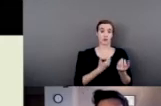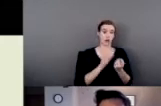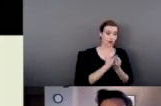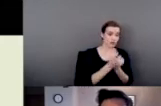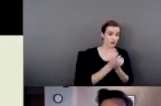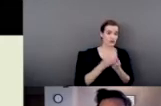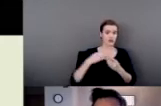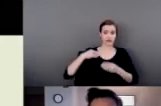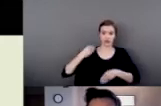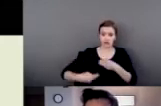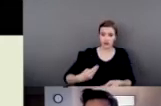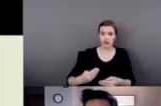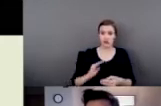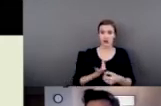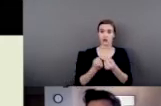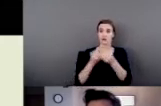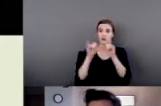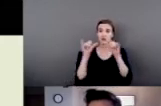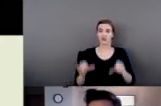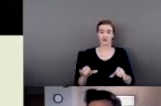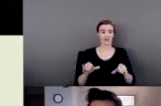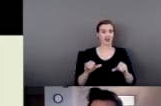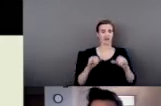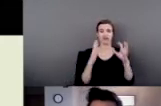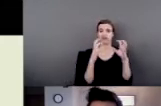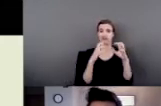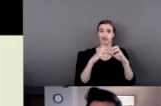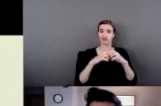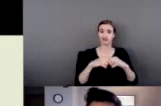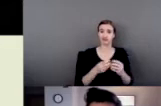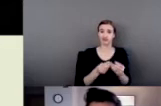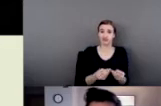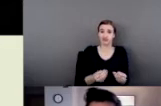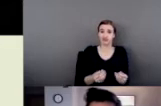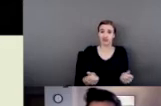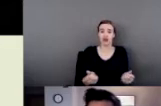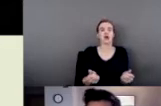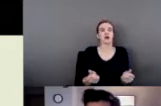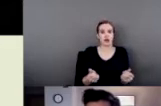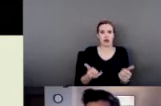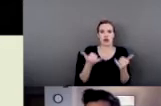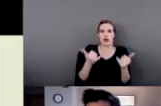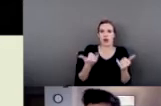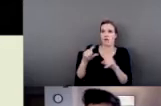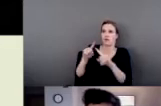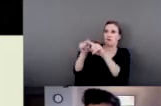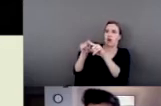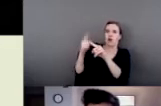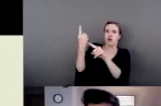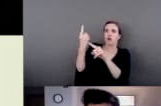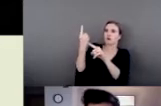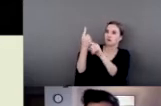it, you know, it made some communities having to be dependent on someone, and that ended up being the